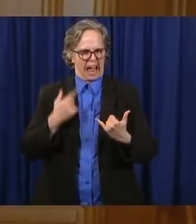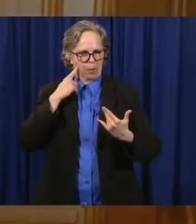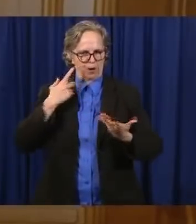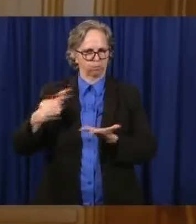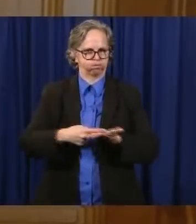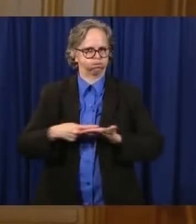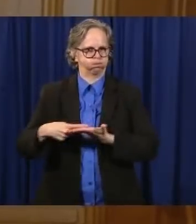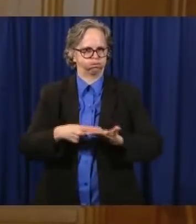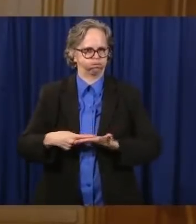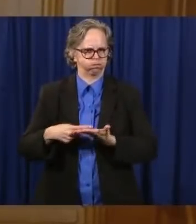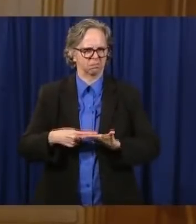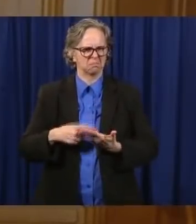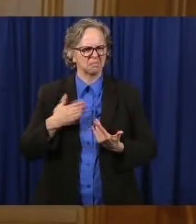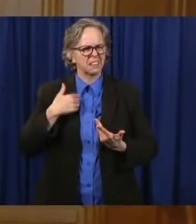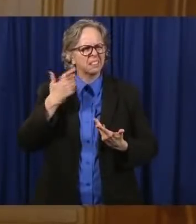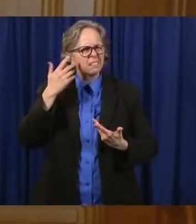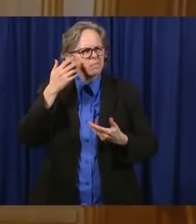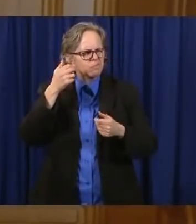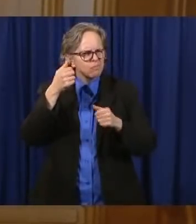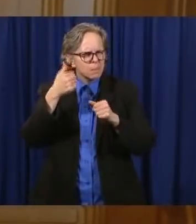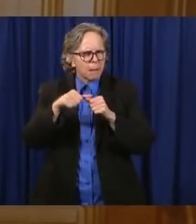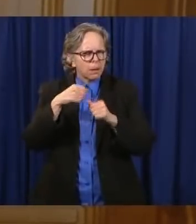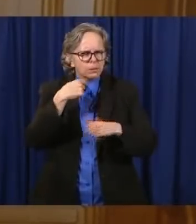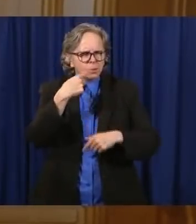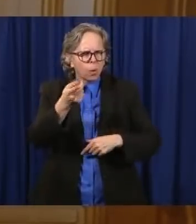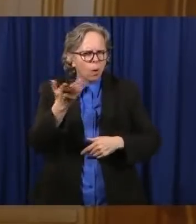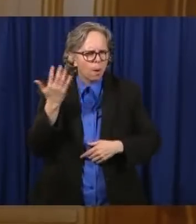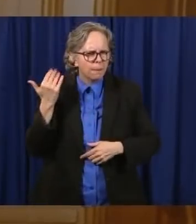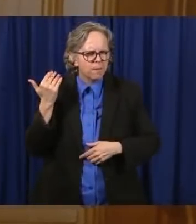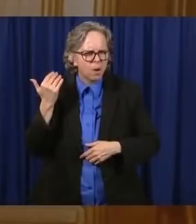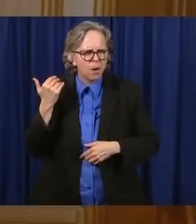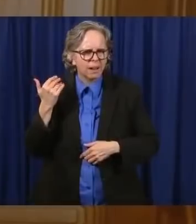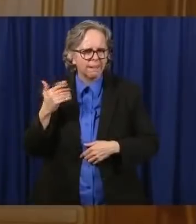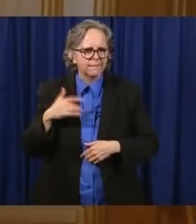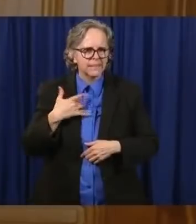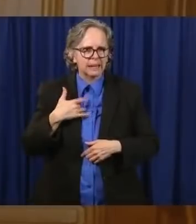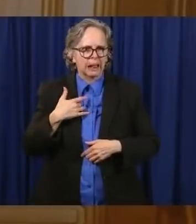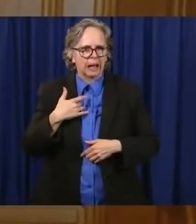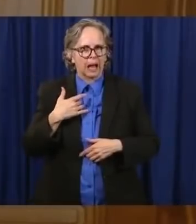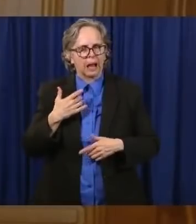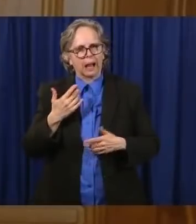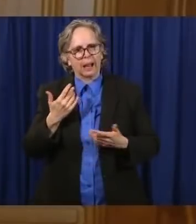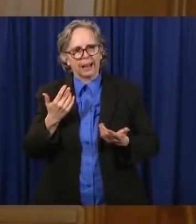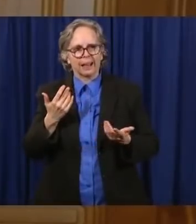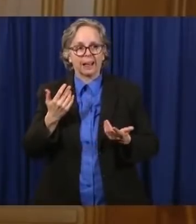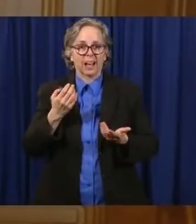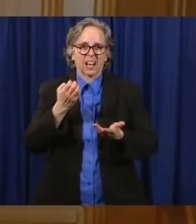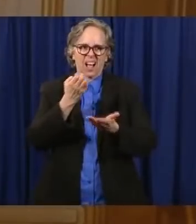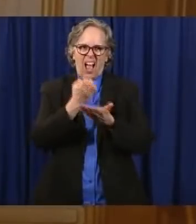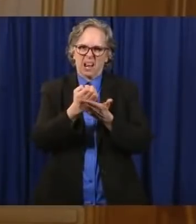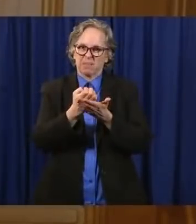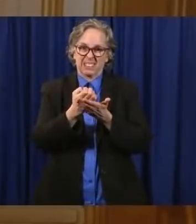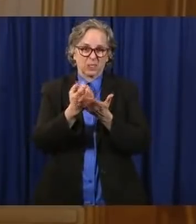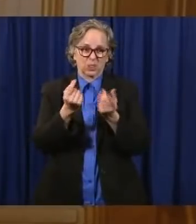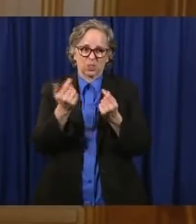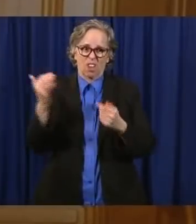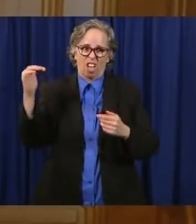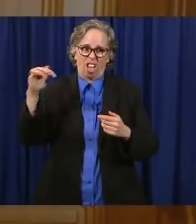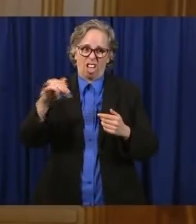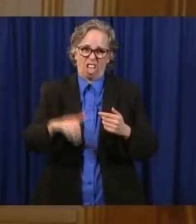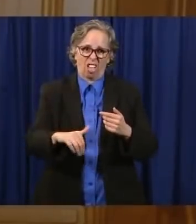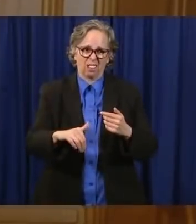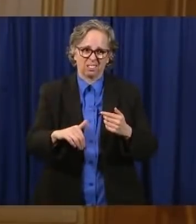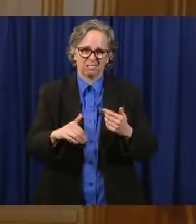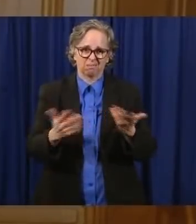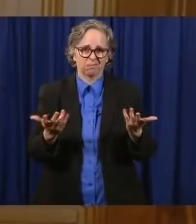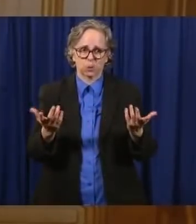here before, and kind of state the obvious, when you're in a downturn in the economy, two things happen. Social service costs go